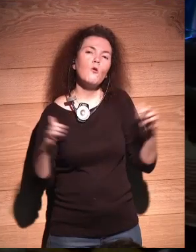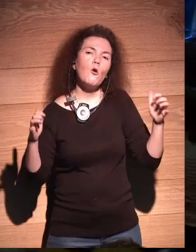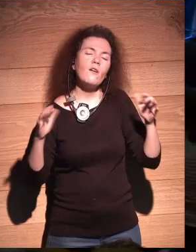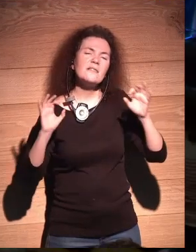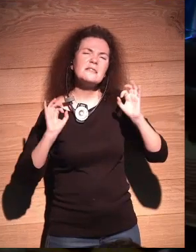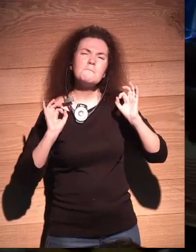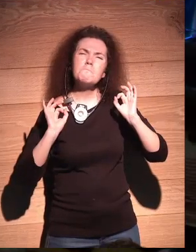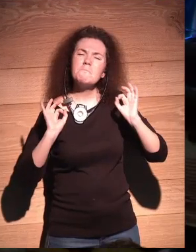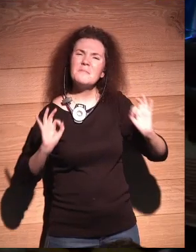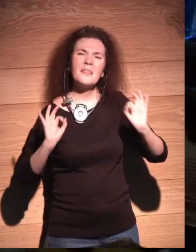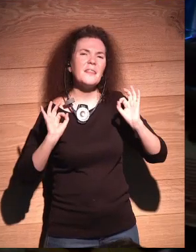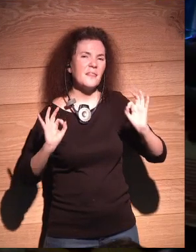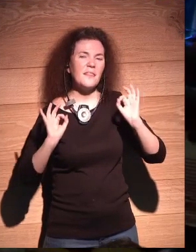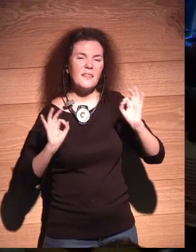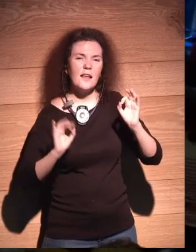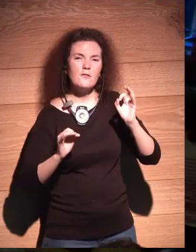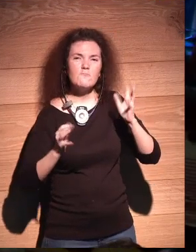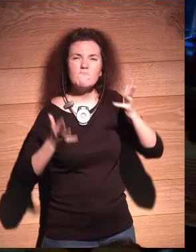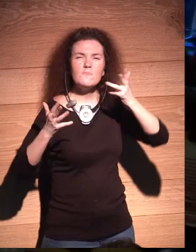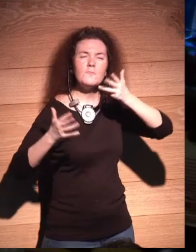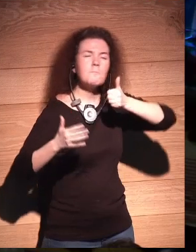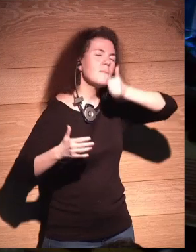just looking like.